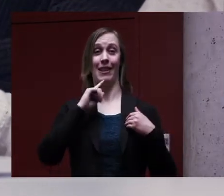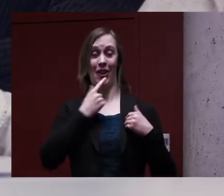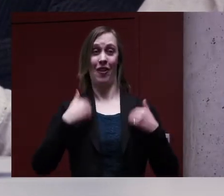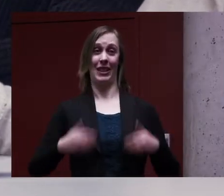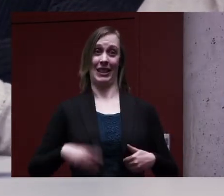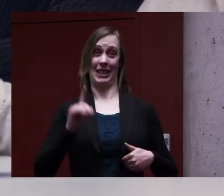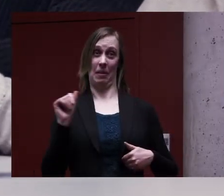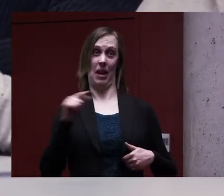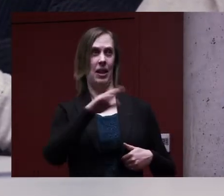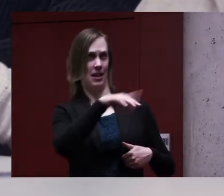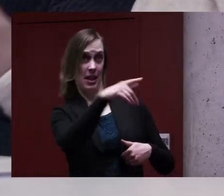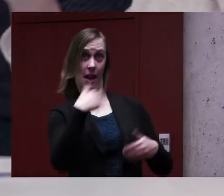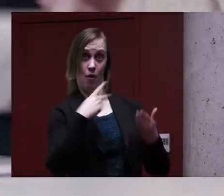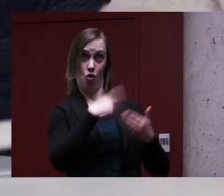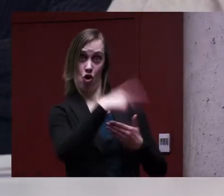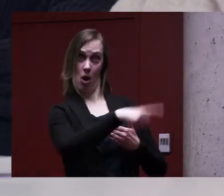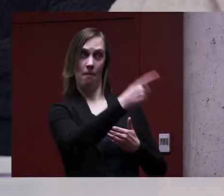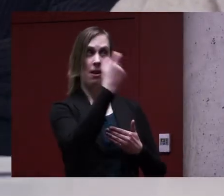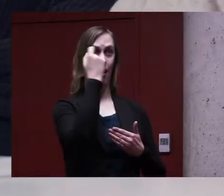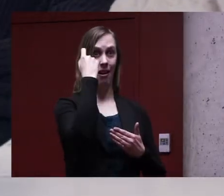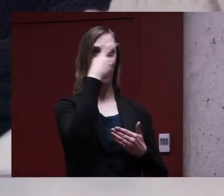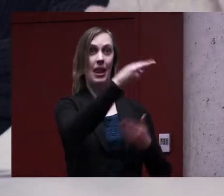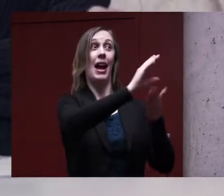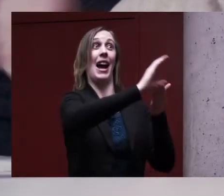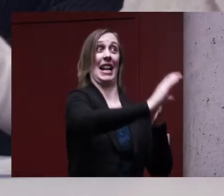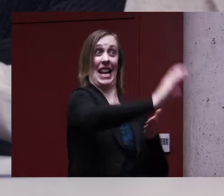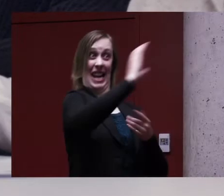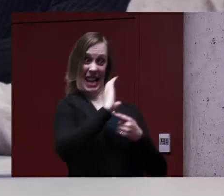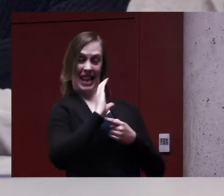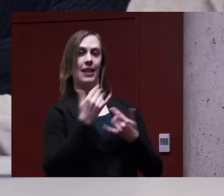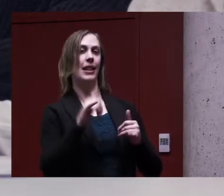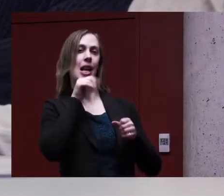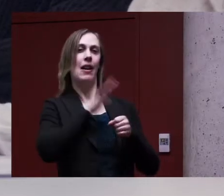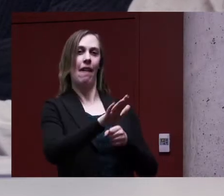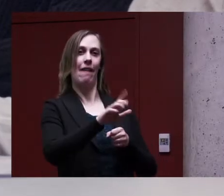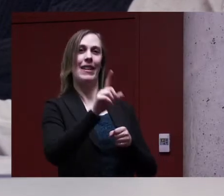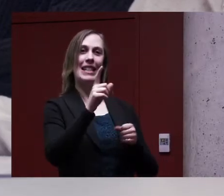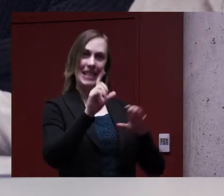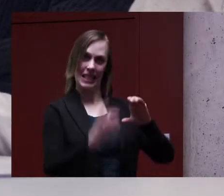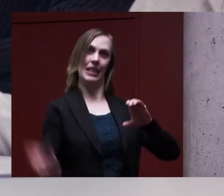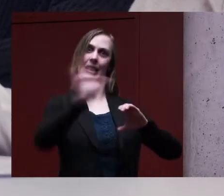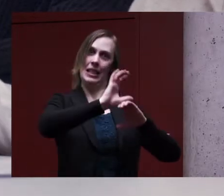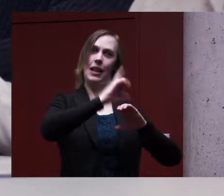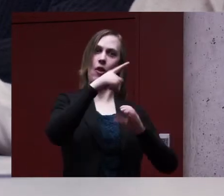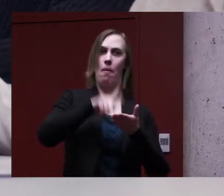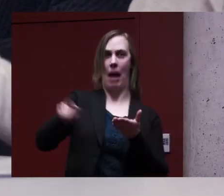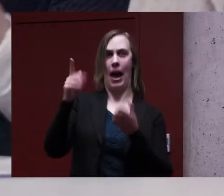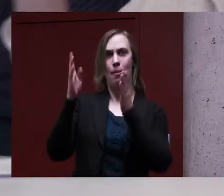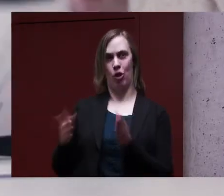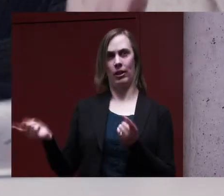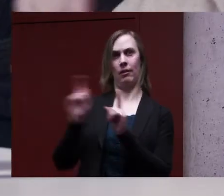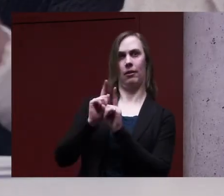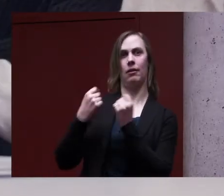these programs, even at their maximum funding allotment, do not cover the care that they need. Many of the people with